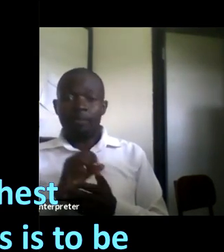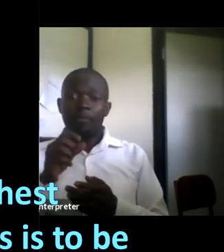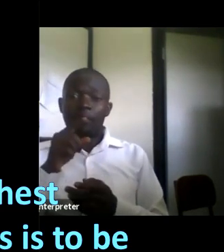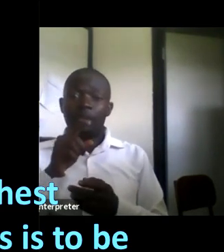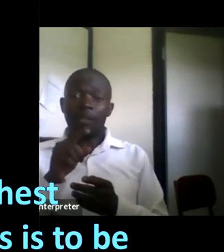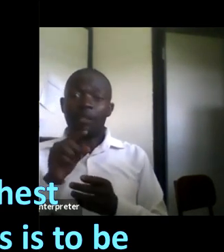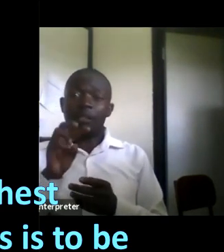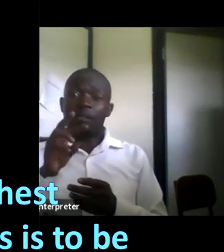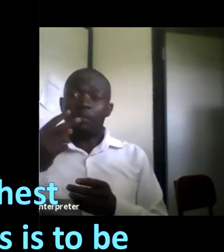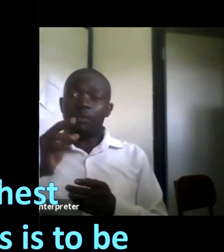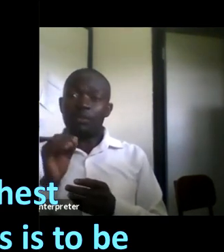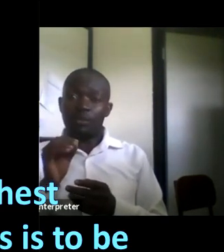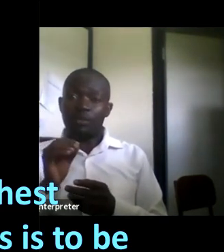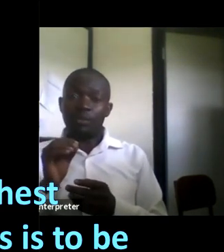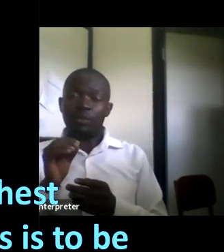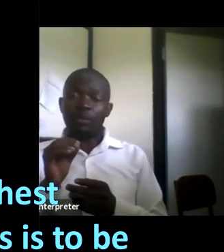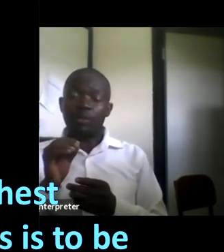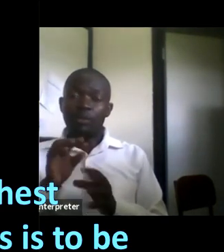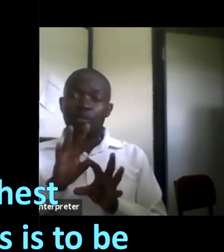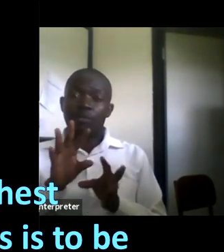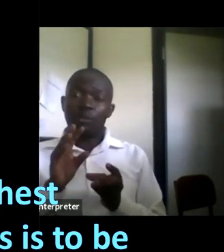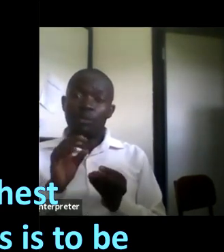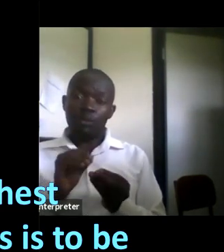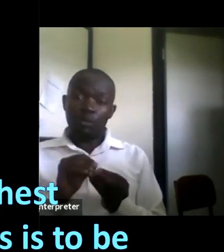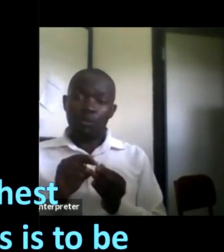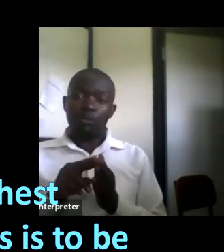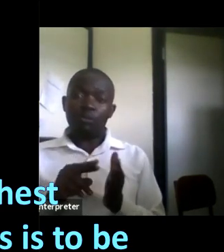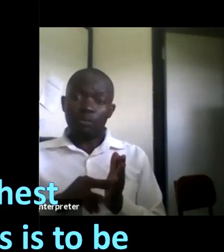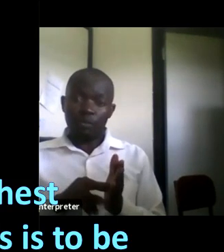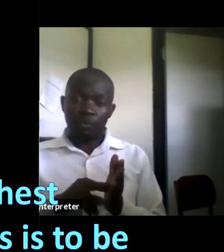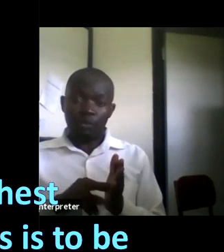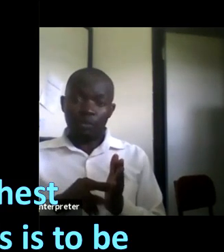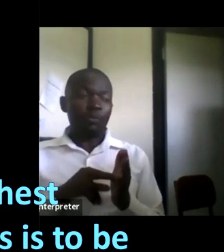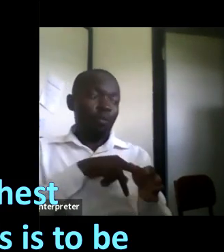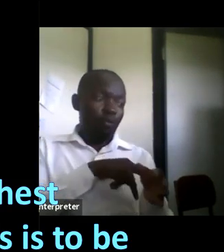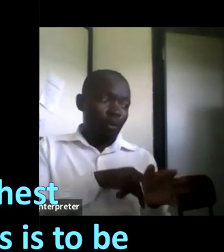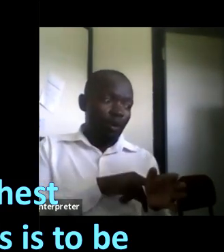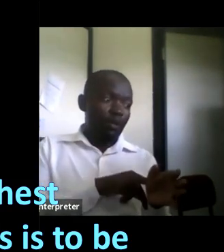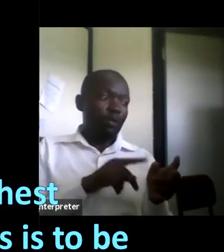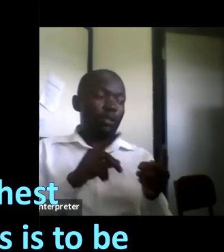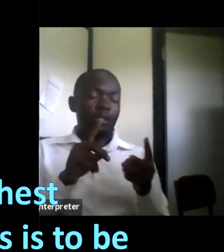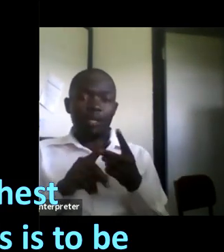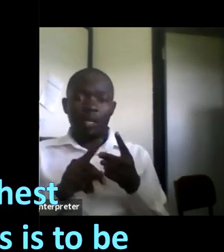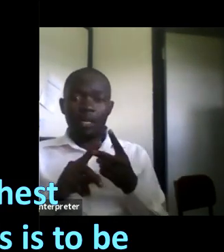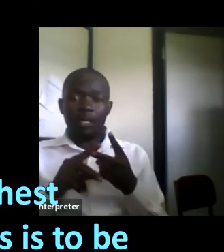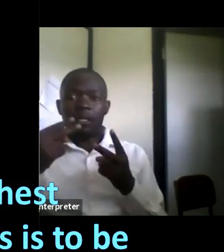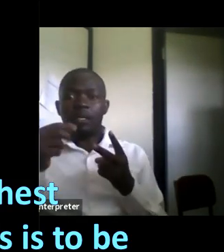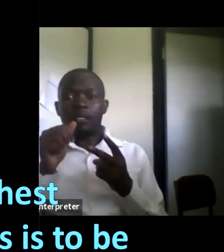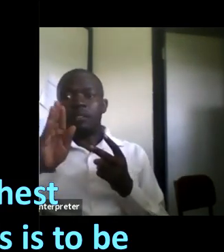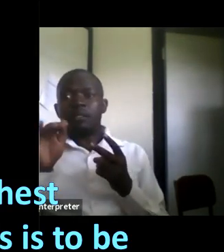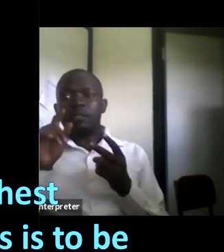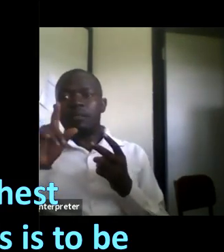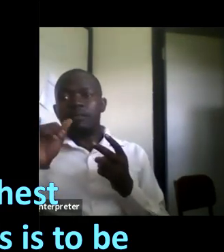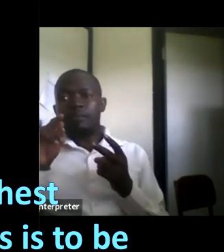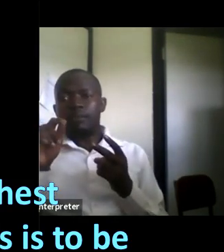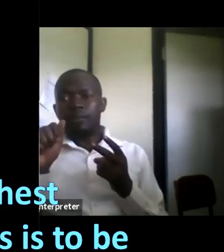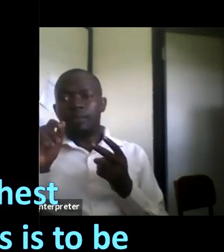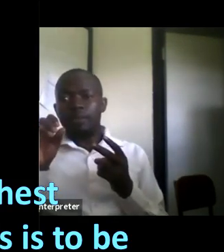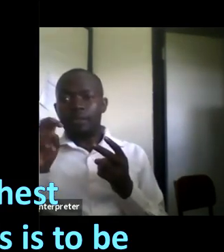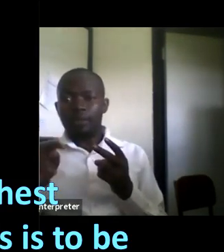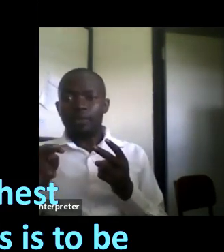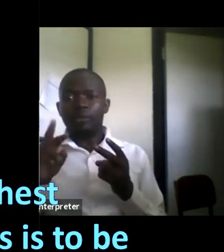resolution that has been proposed on habilitation and rehabilitation for all, which is to be adopted in 2022. So these are the